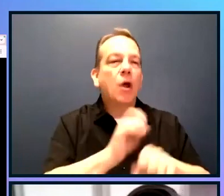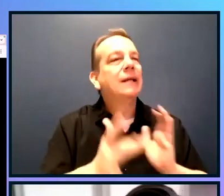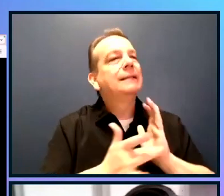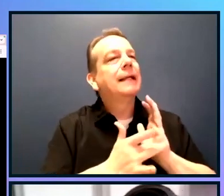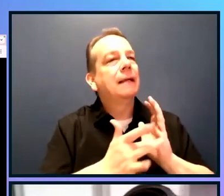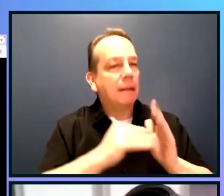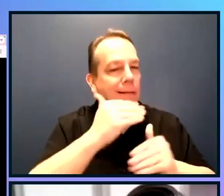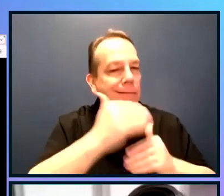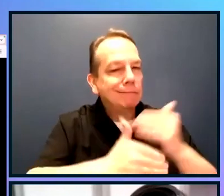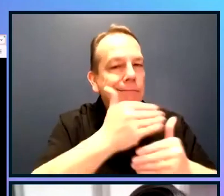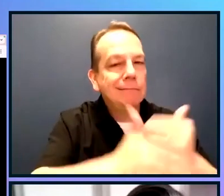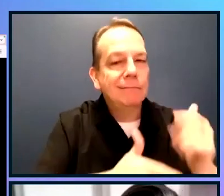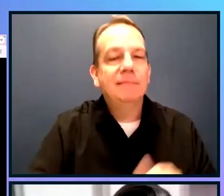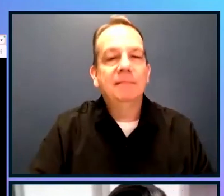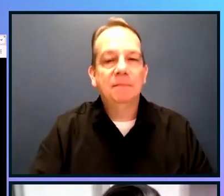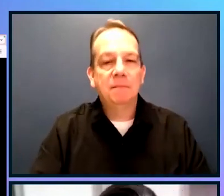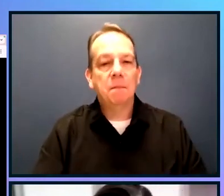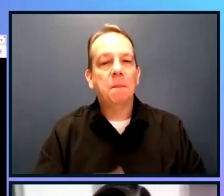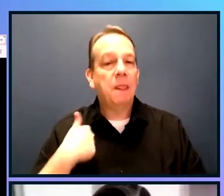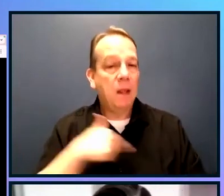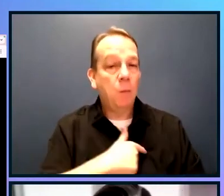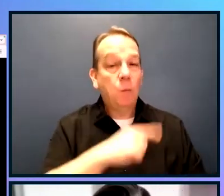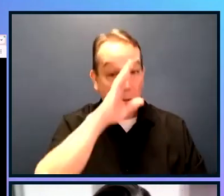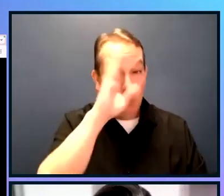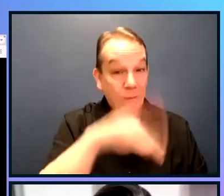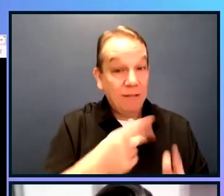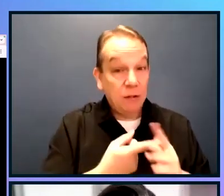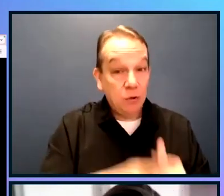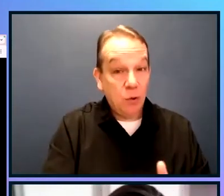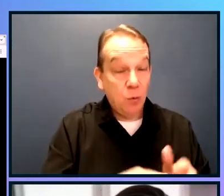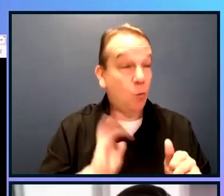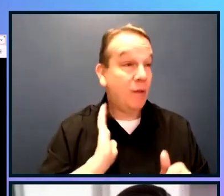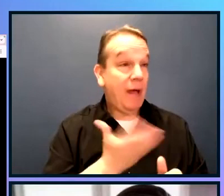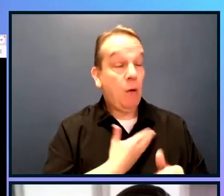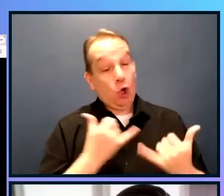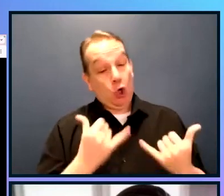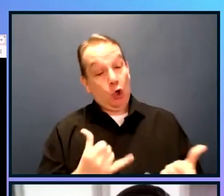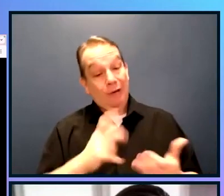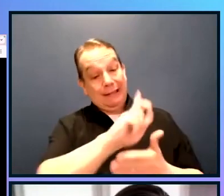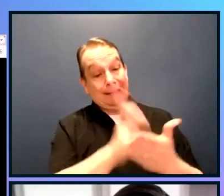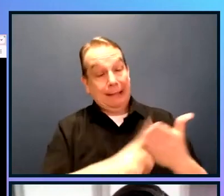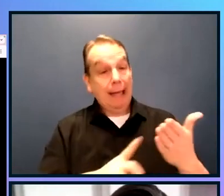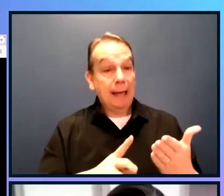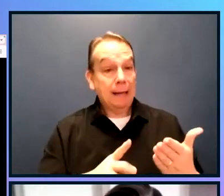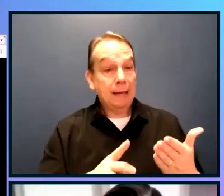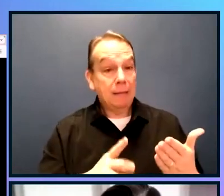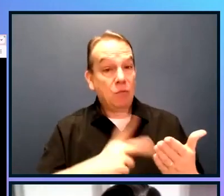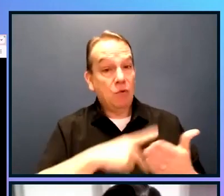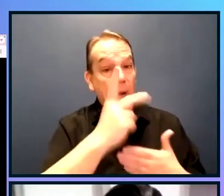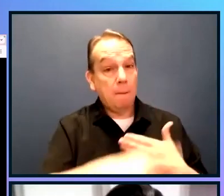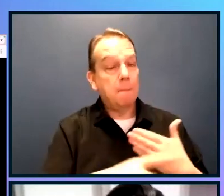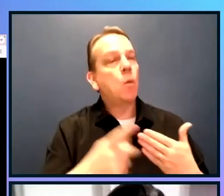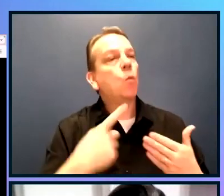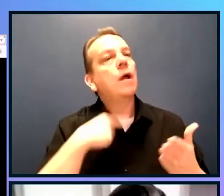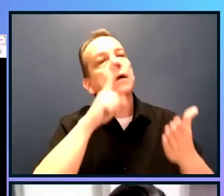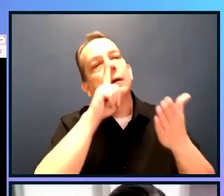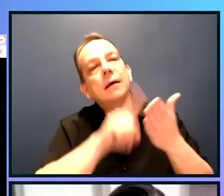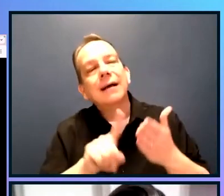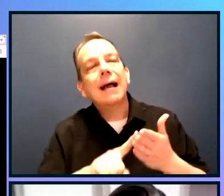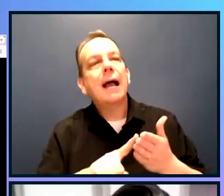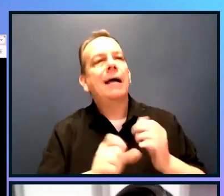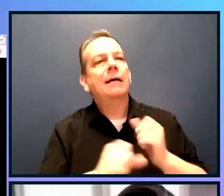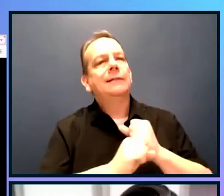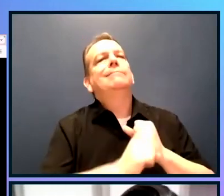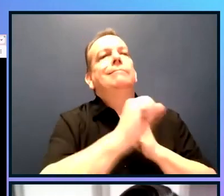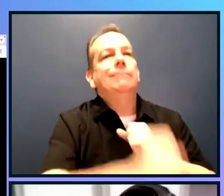advanced. We know that we have the start of this with our current design bootcamp, so we're exploring how to extend this